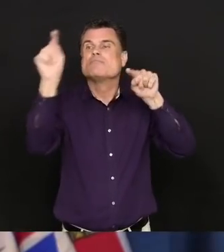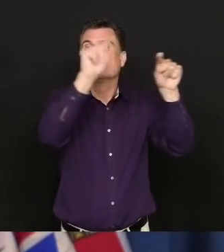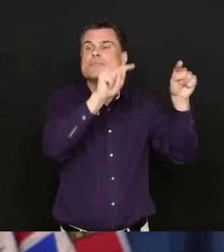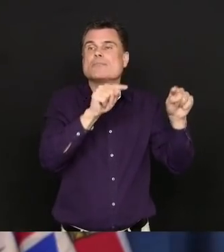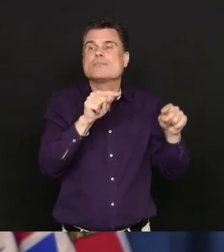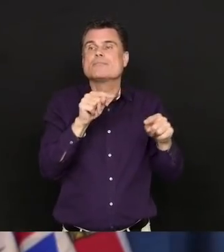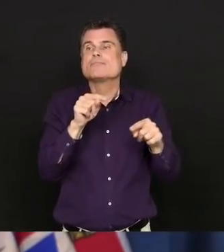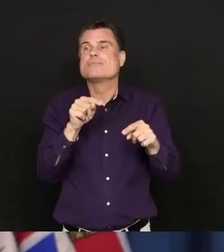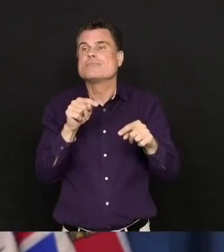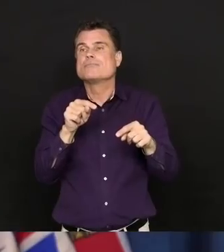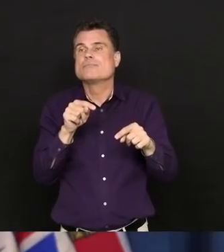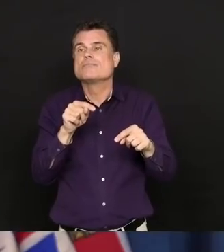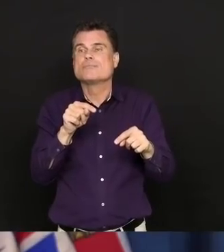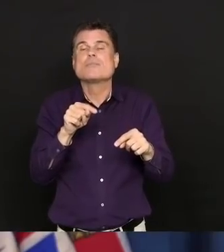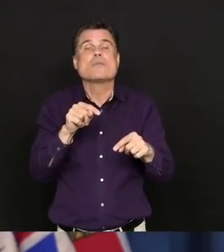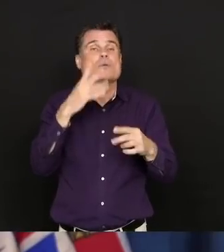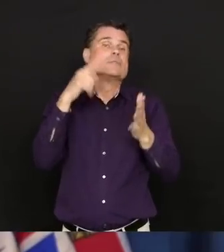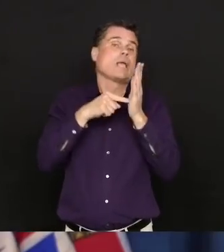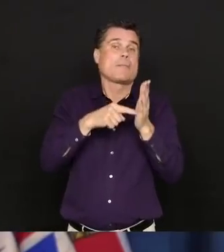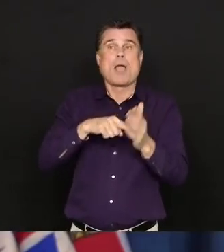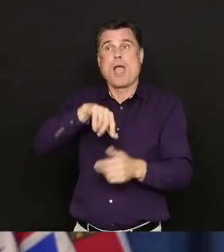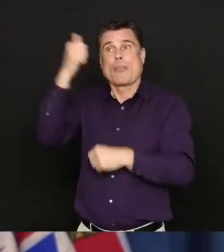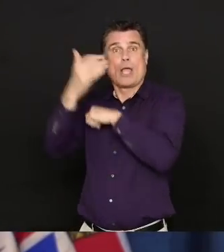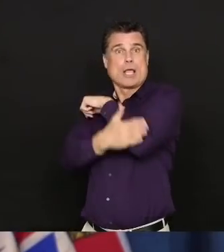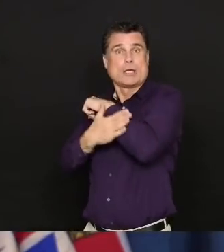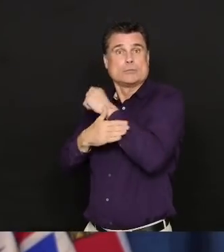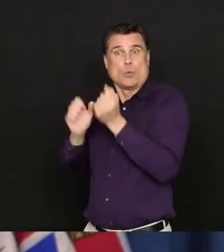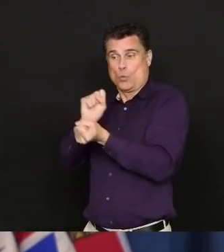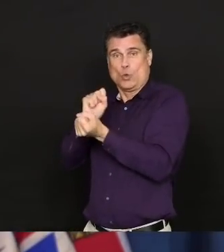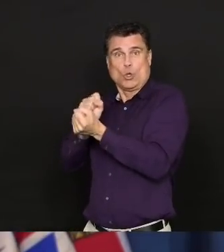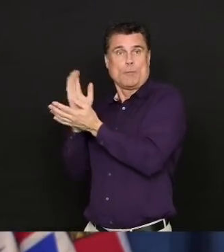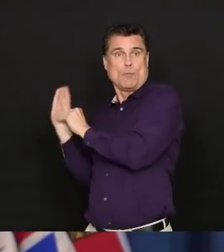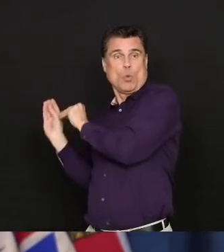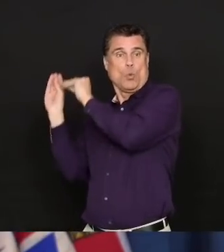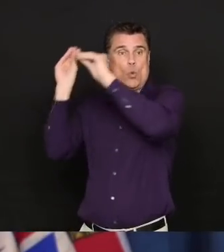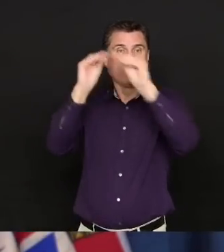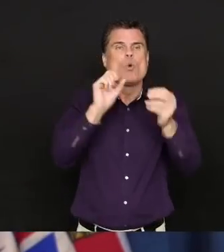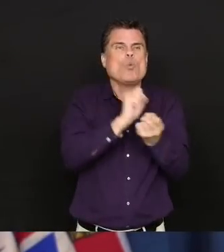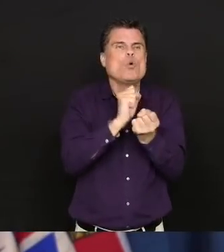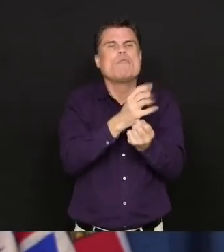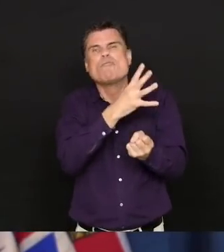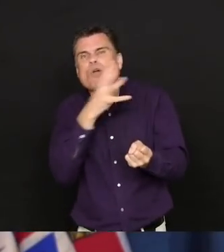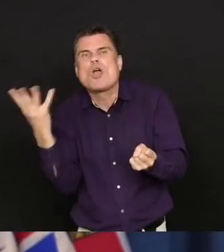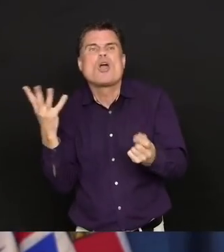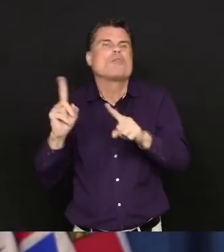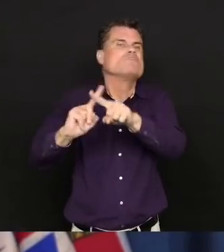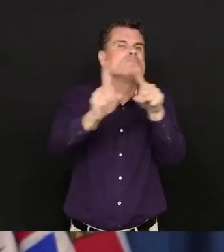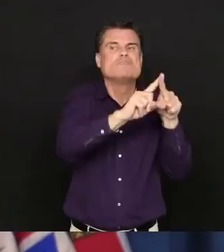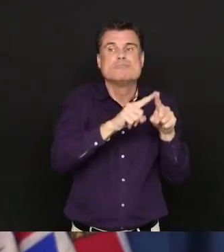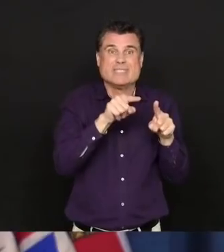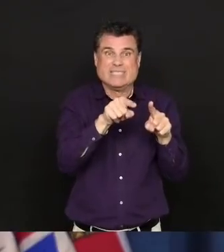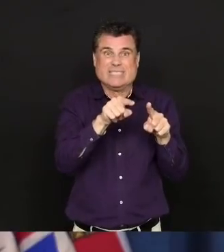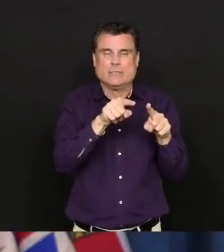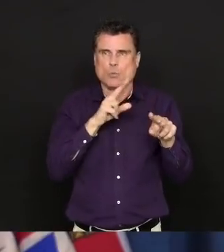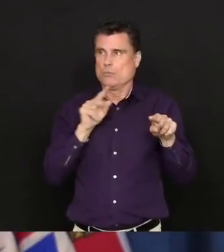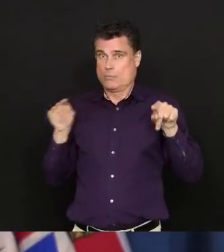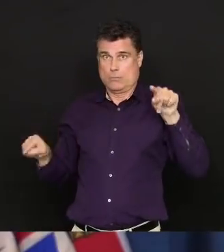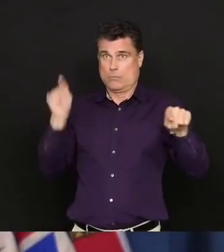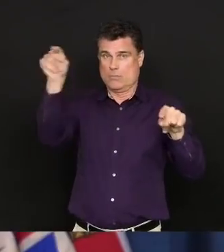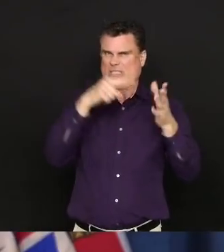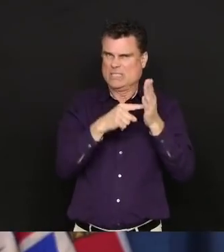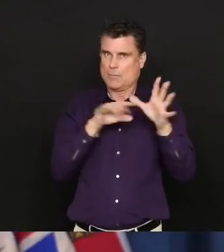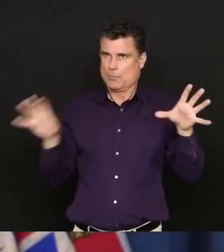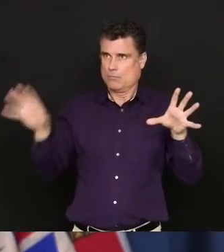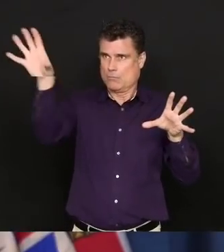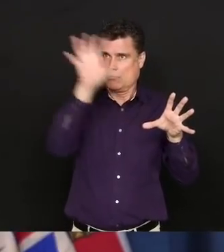to screen for symptoms. So if people have a change in their health status, if they have a new cough or a change in their